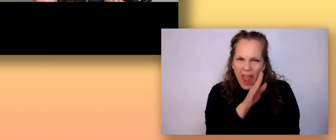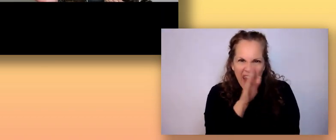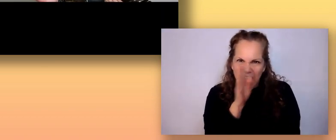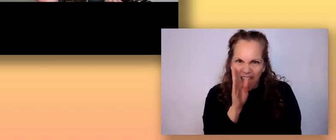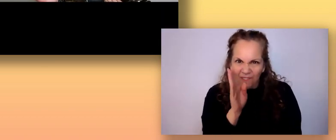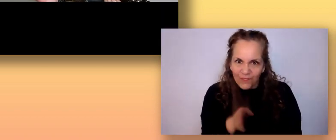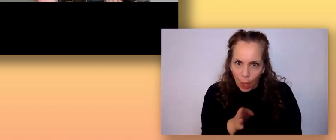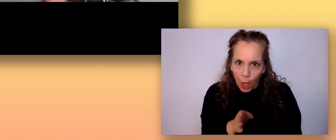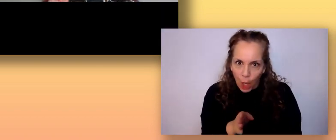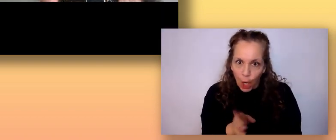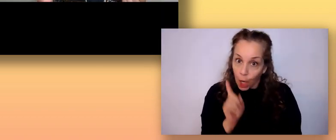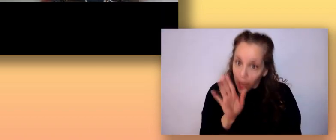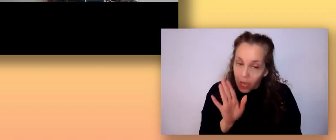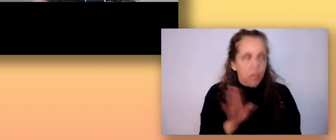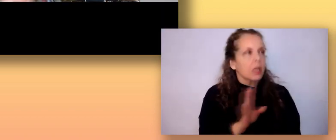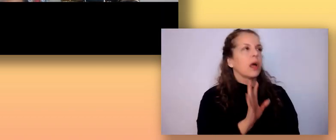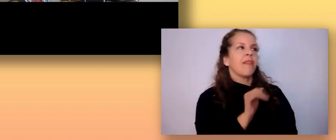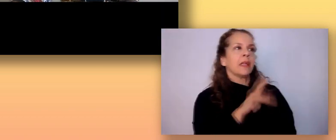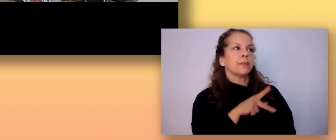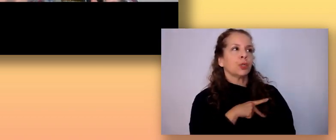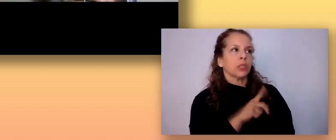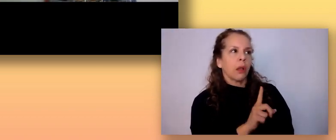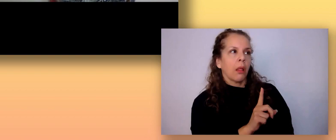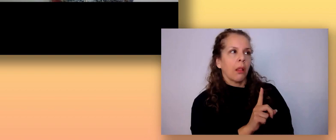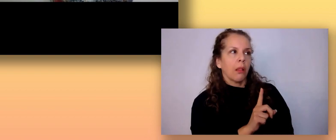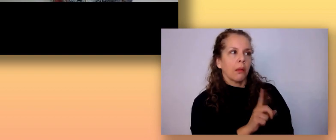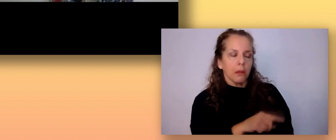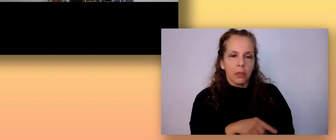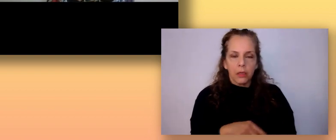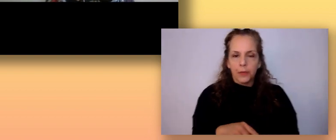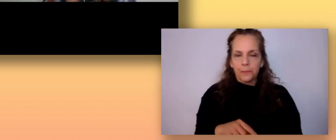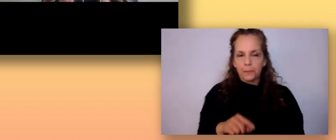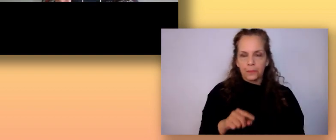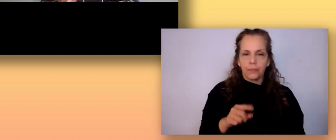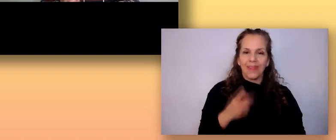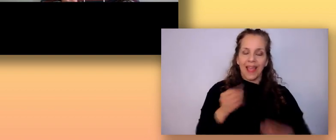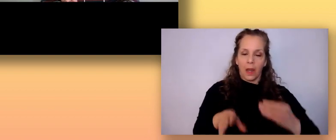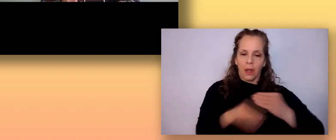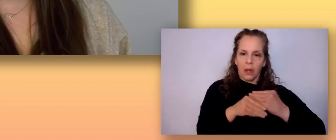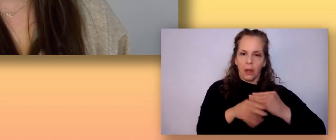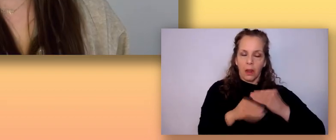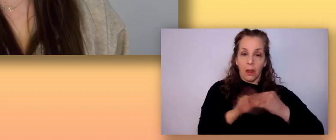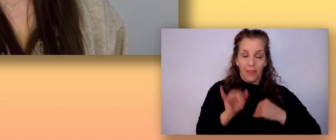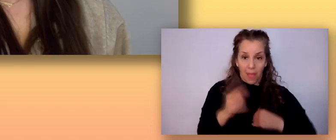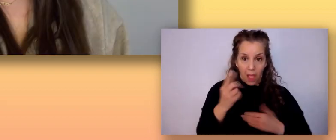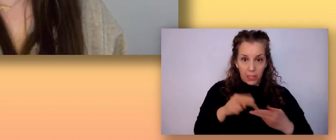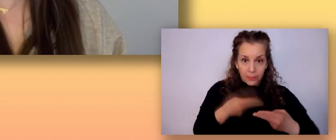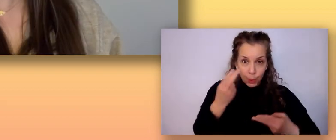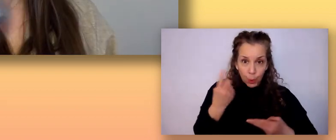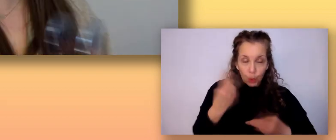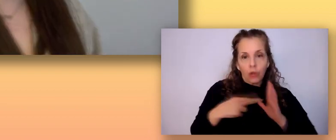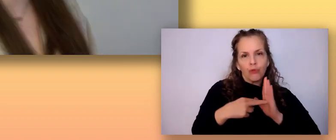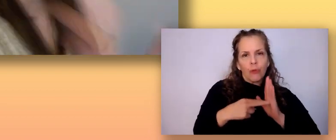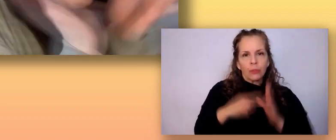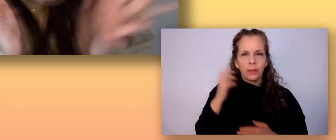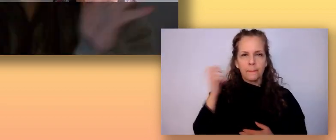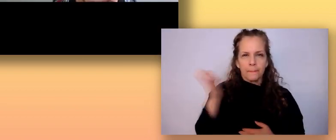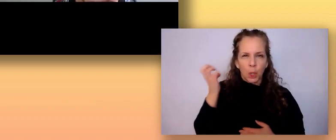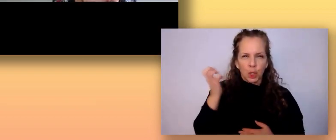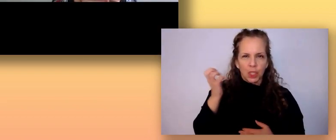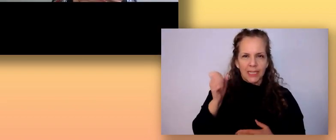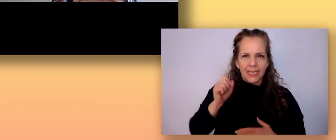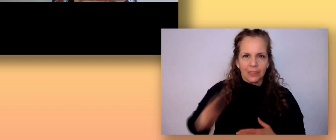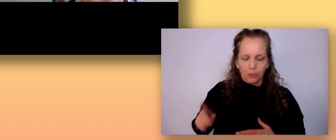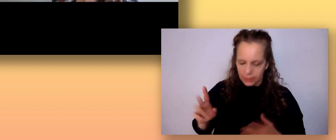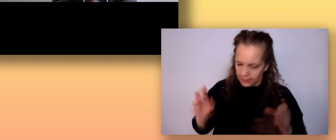do, by the way. Okay, that's just a personal attack. Oh, And okay. this one's for emergencies.